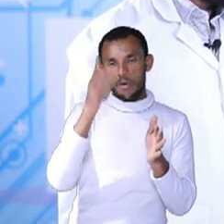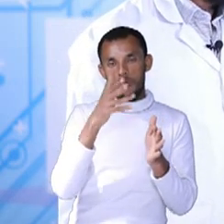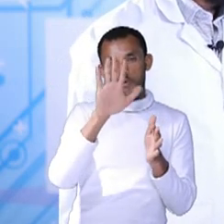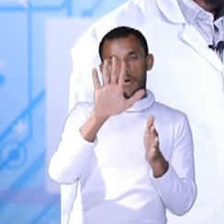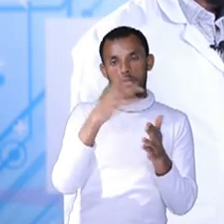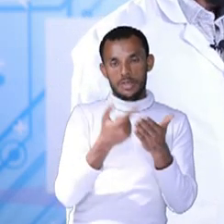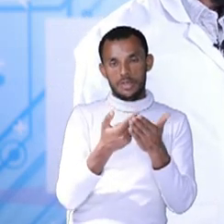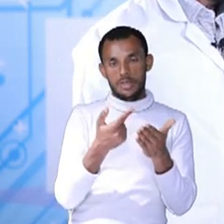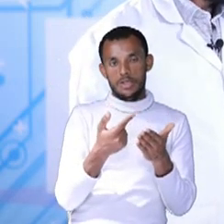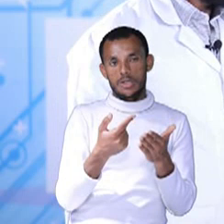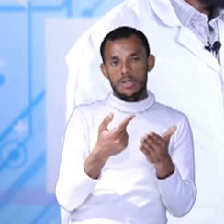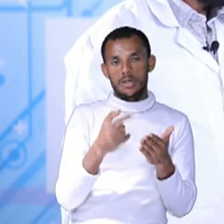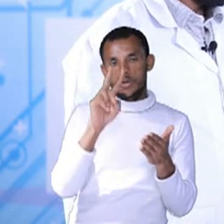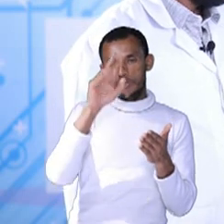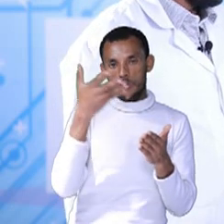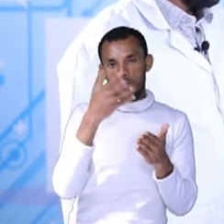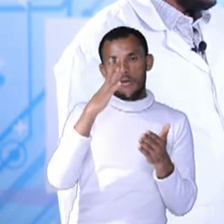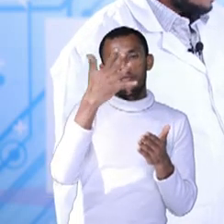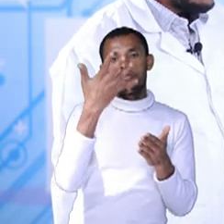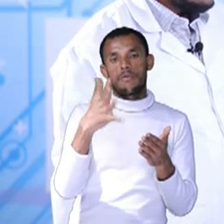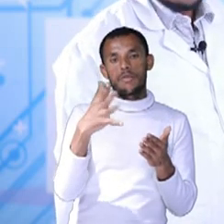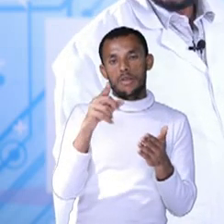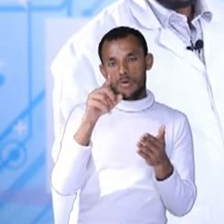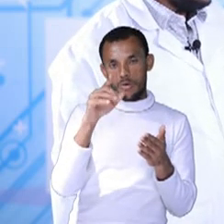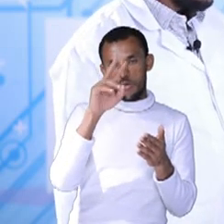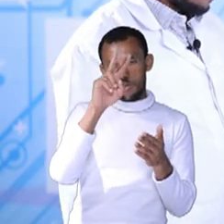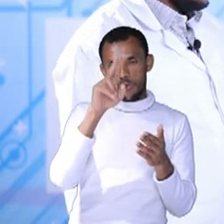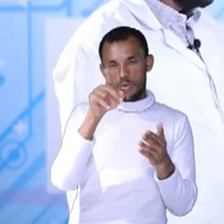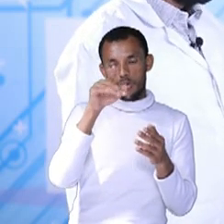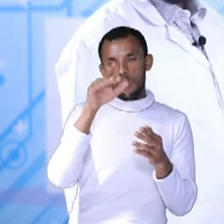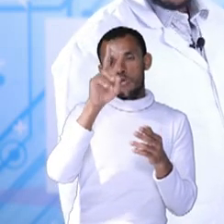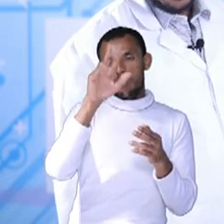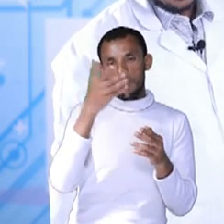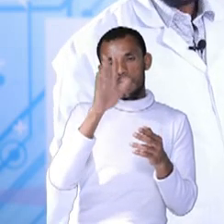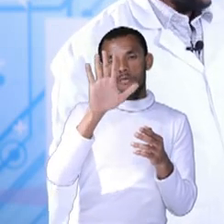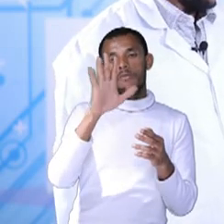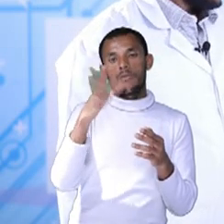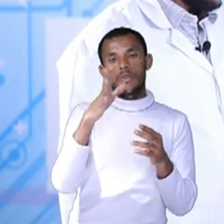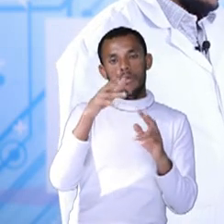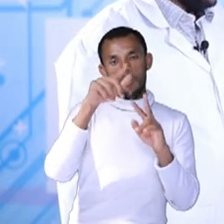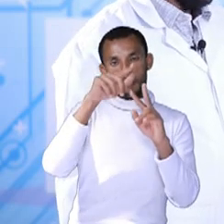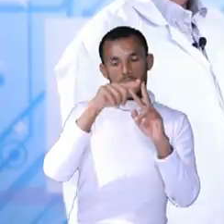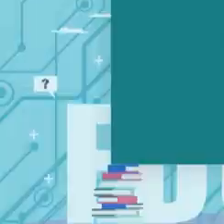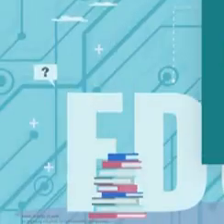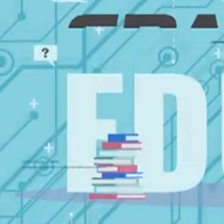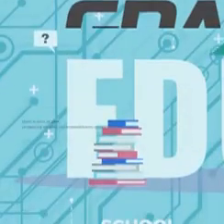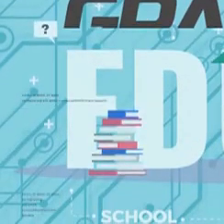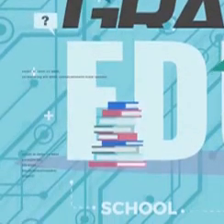This will be this 2 over 15. You will have 2 over 15 pi cubic unit. So that's